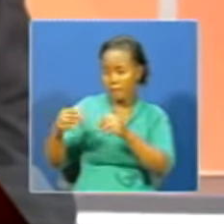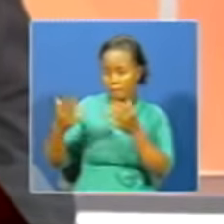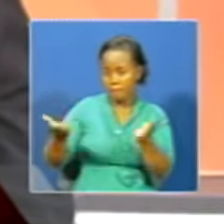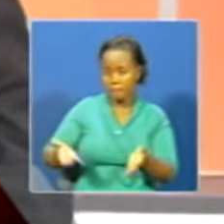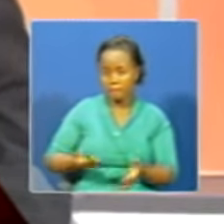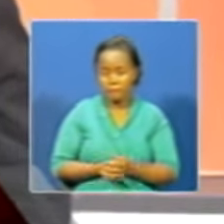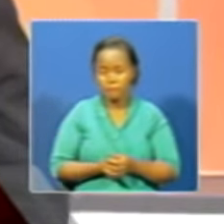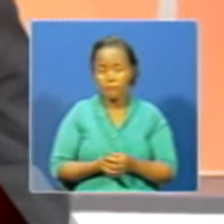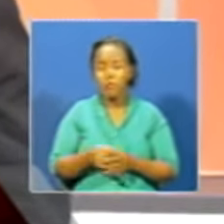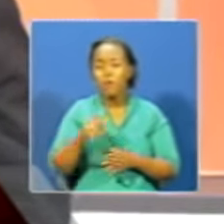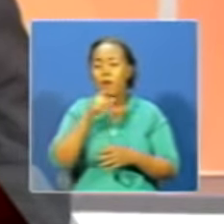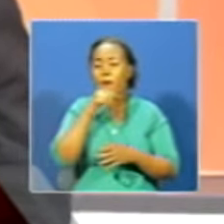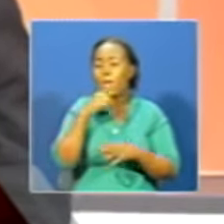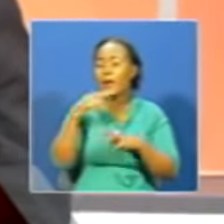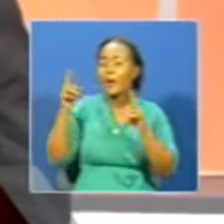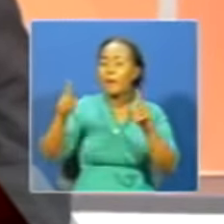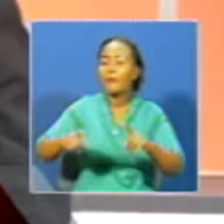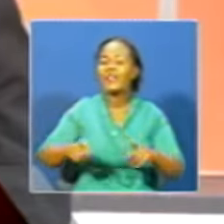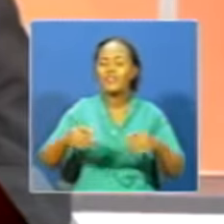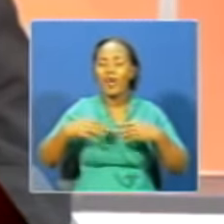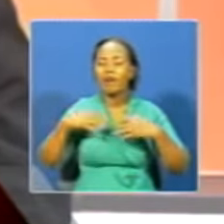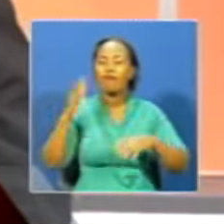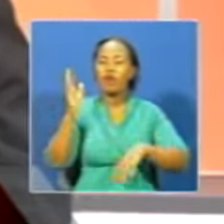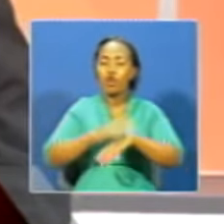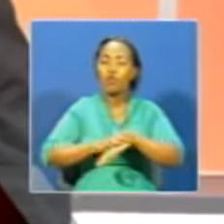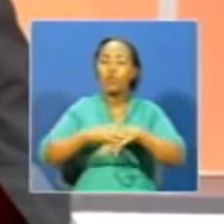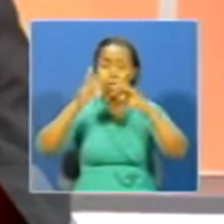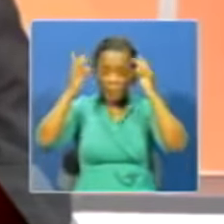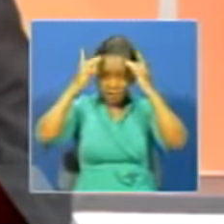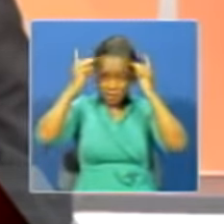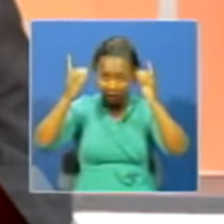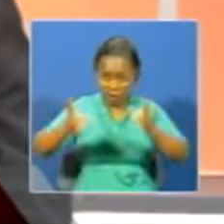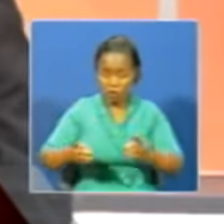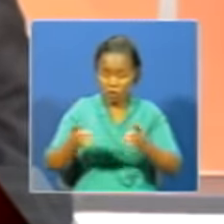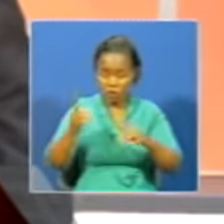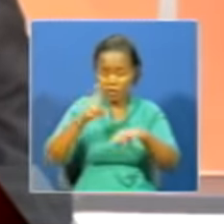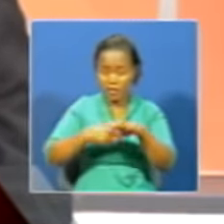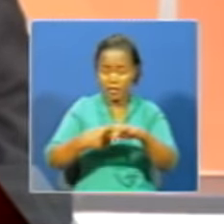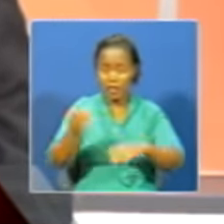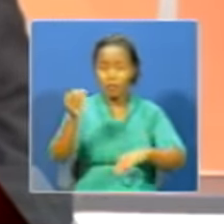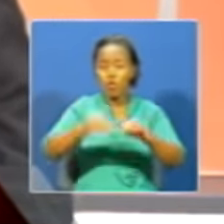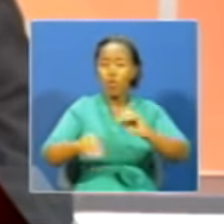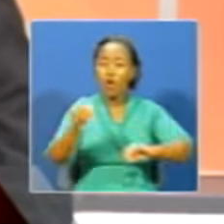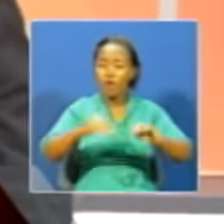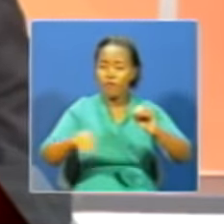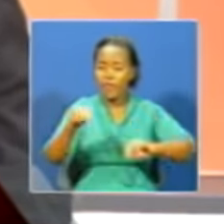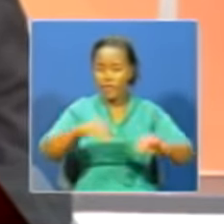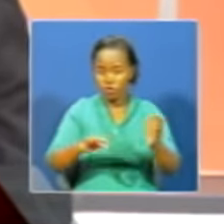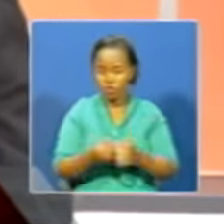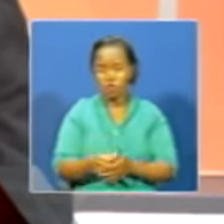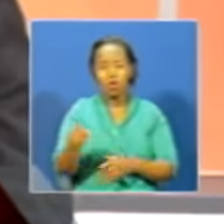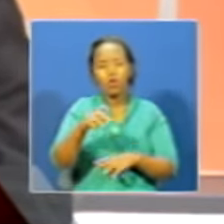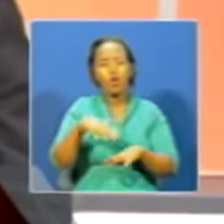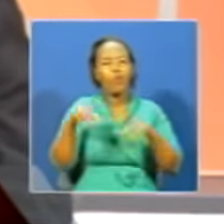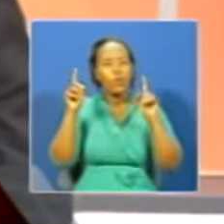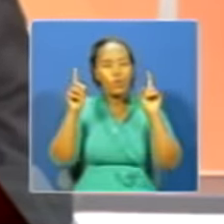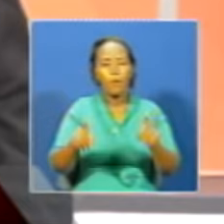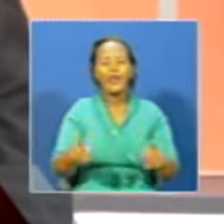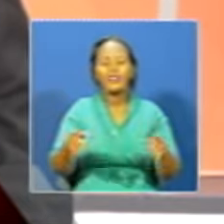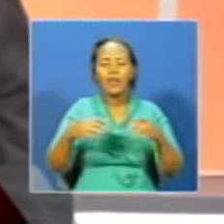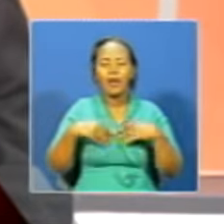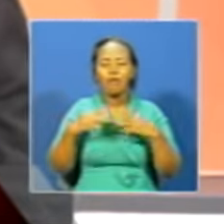Kariyoki needs to make a good decision come 2022. Yeah. We need to have a leadership that will